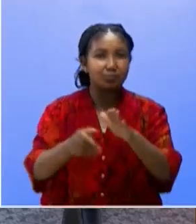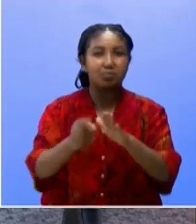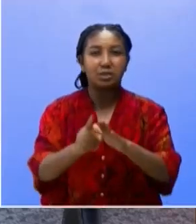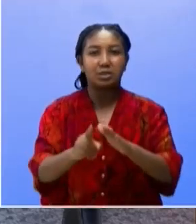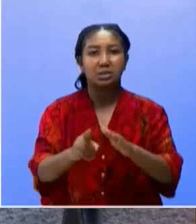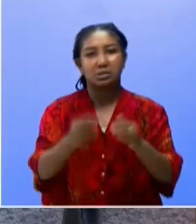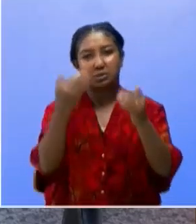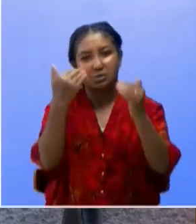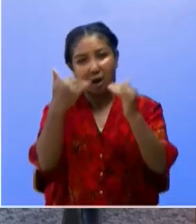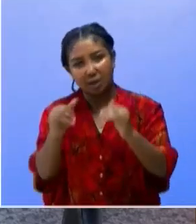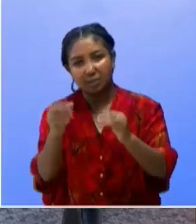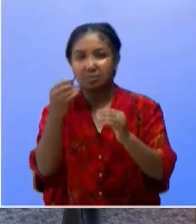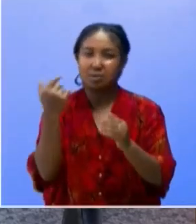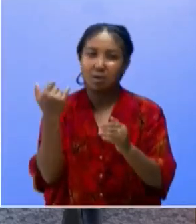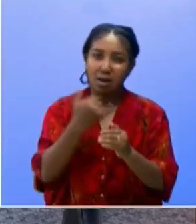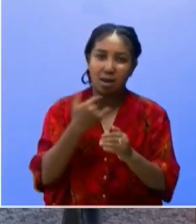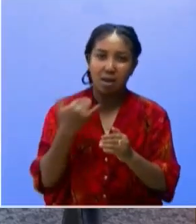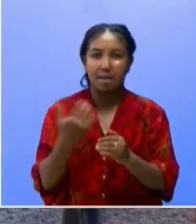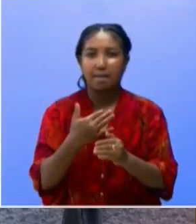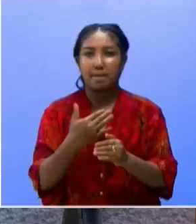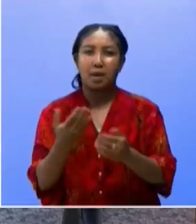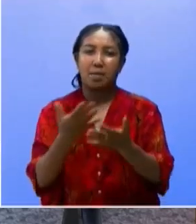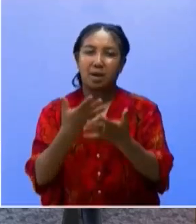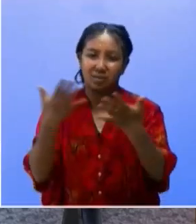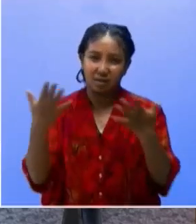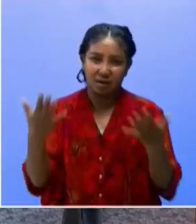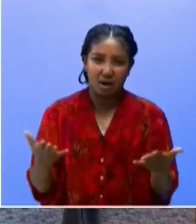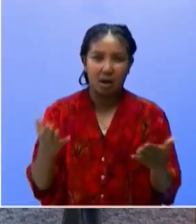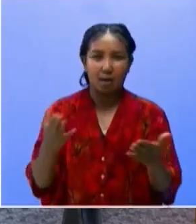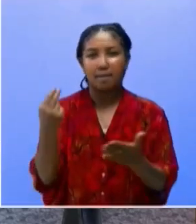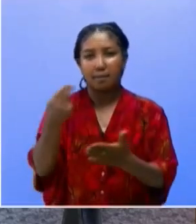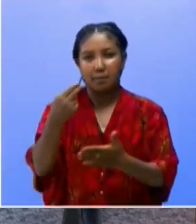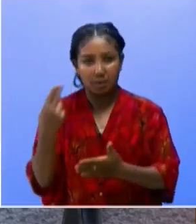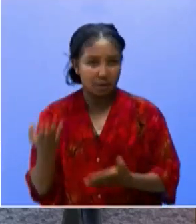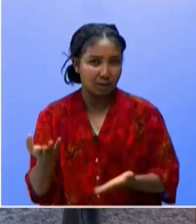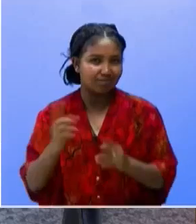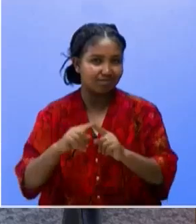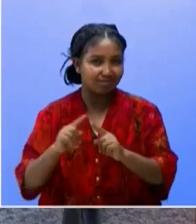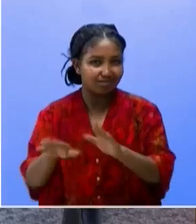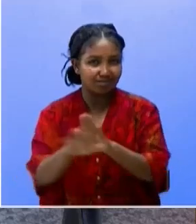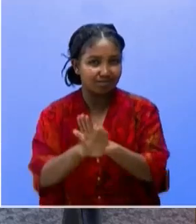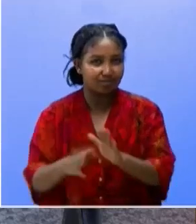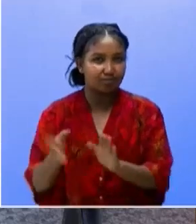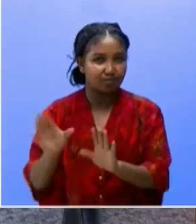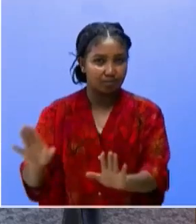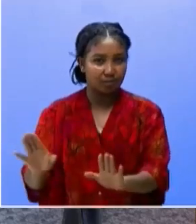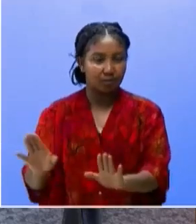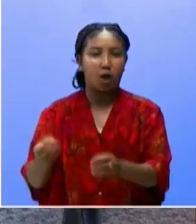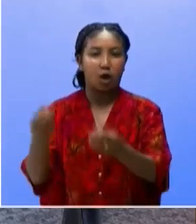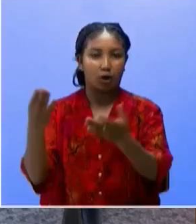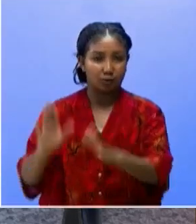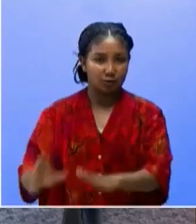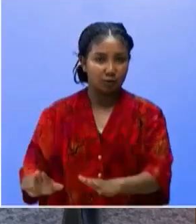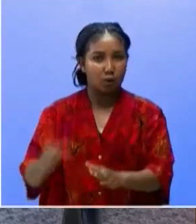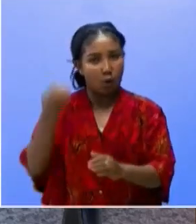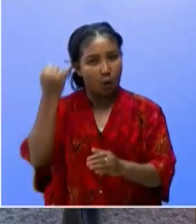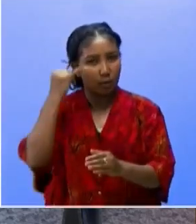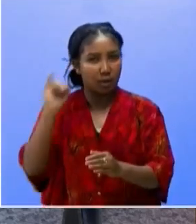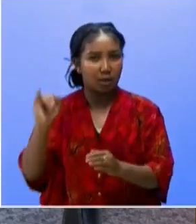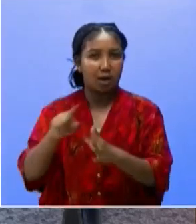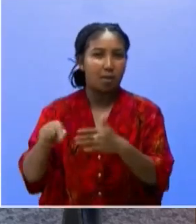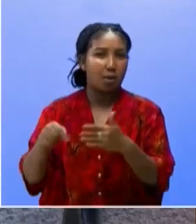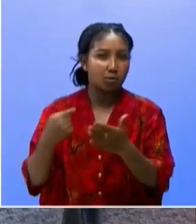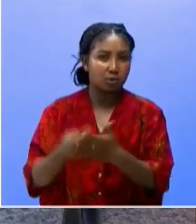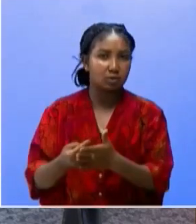the size, shape, color, material, purpose, right? Etc. A lot. And the opinion, above